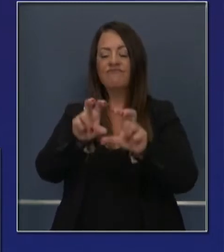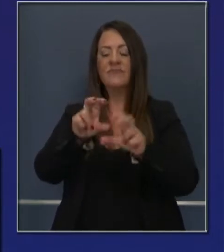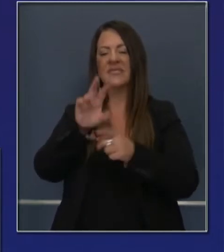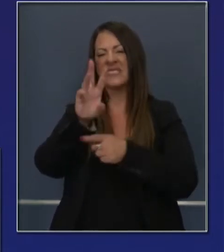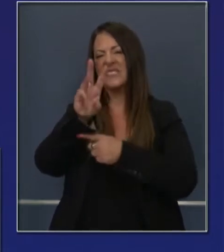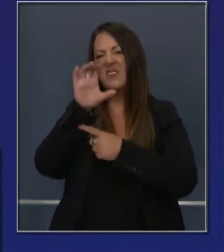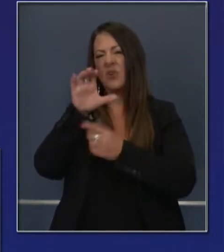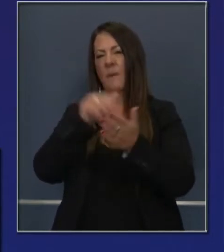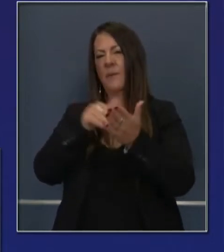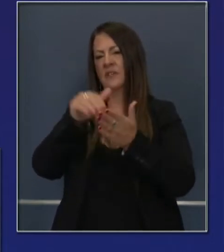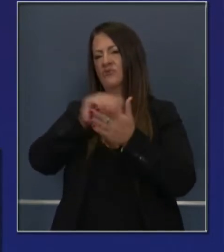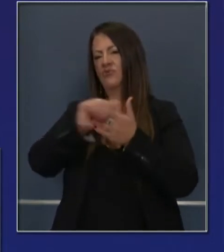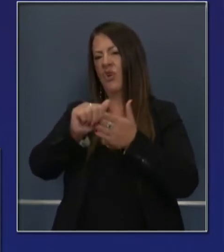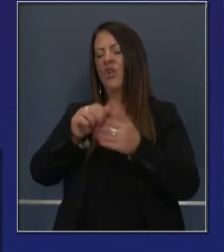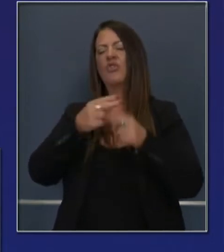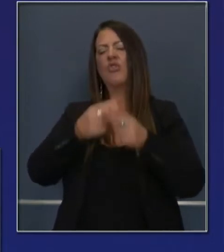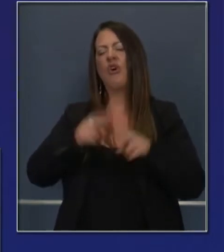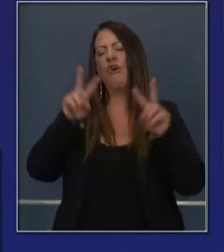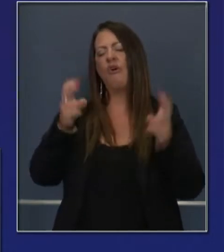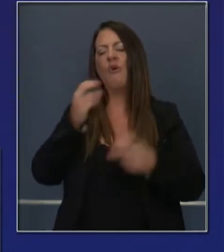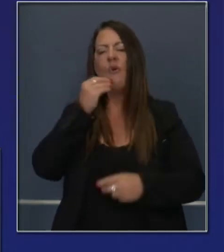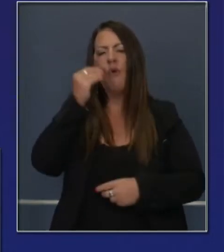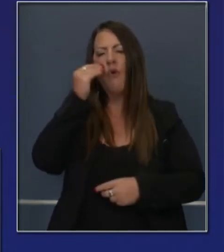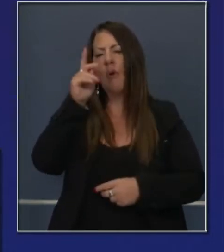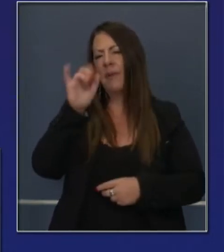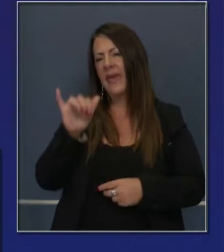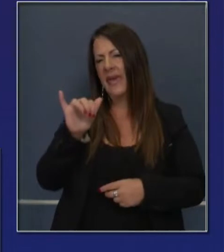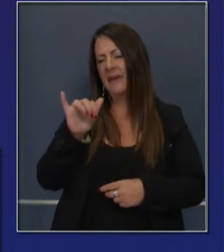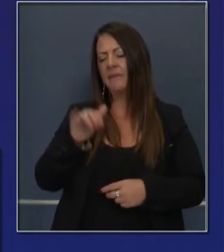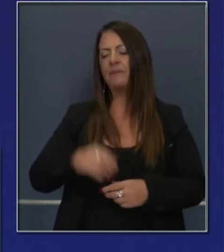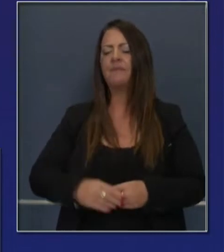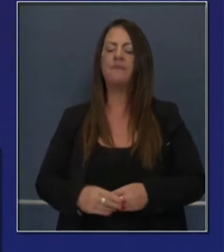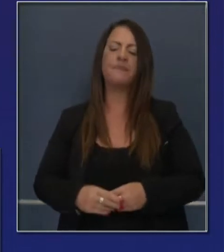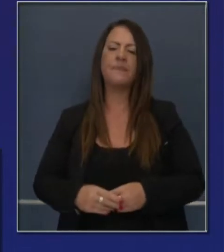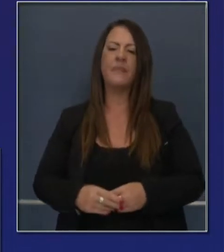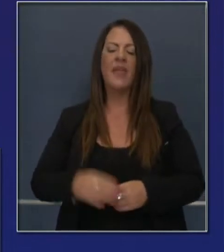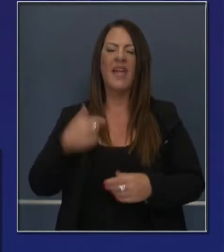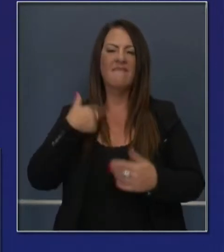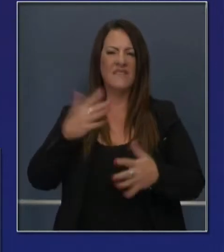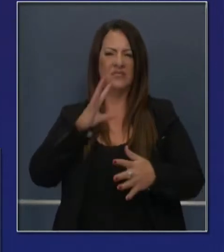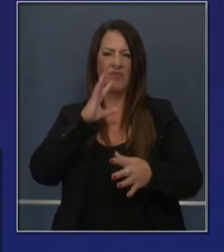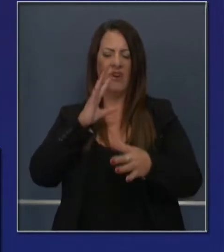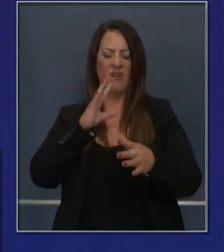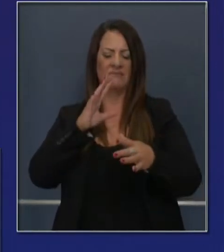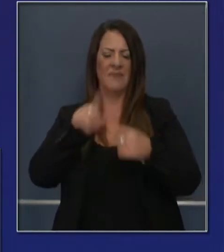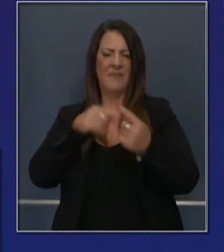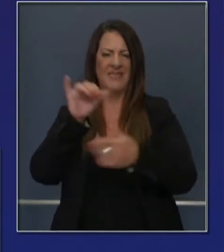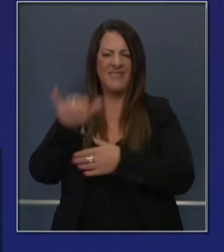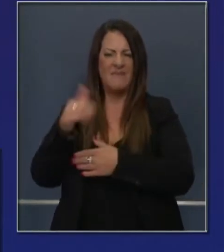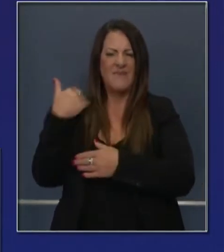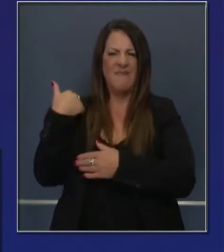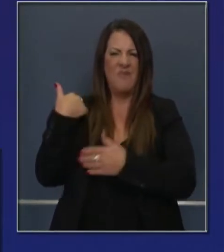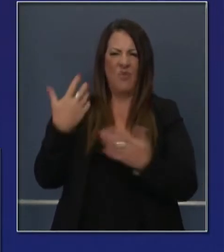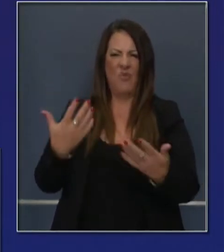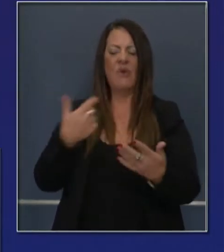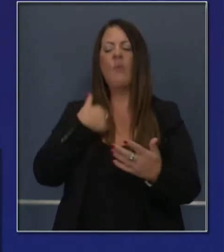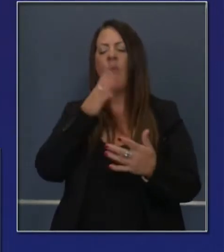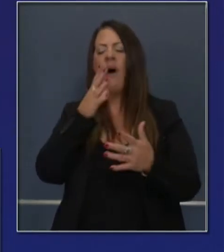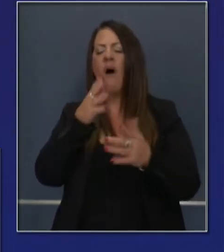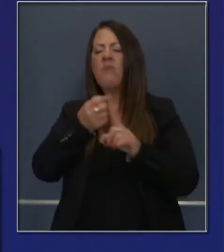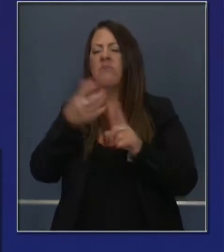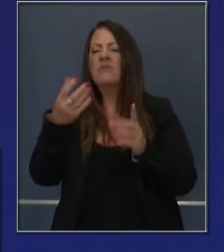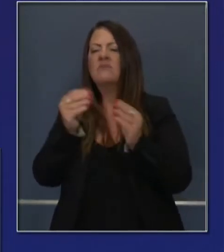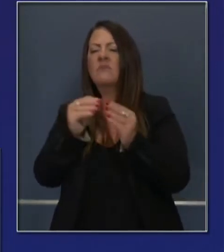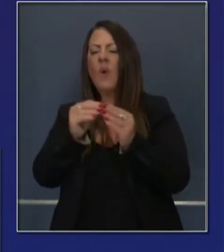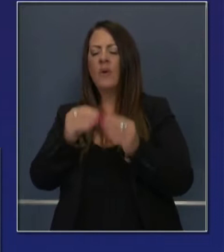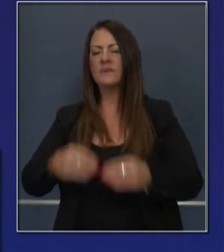initiative, Project Home Key. I've talked about it in the past. I'll talk a little bit more about it in a moment, but